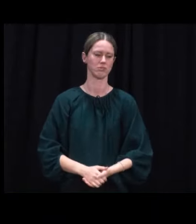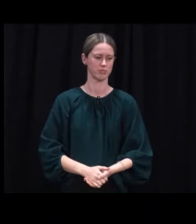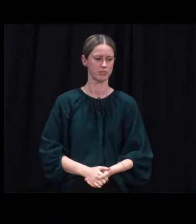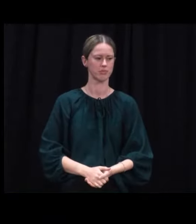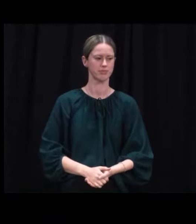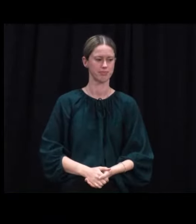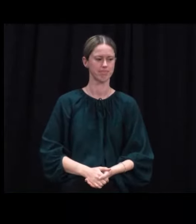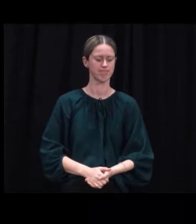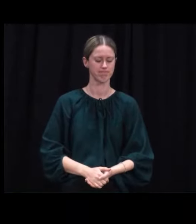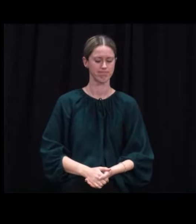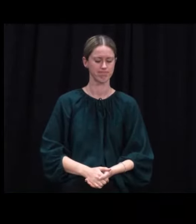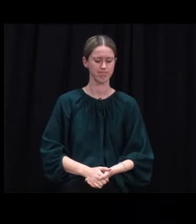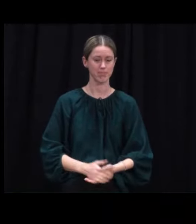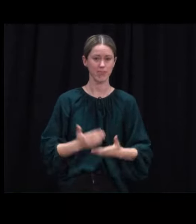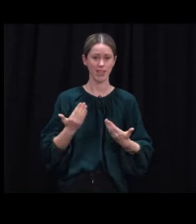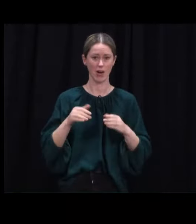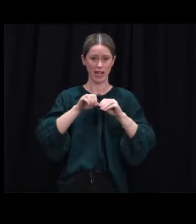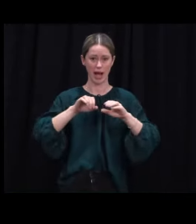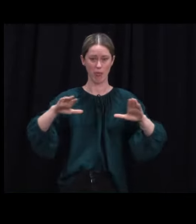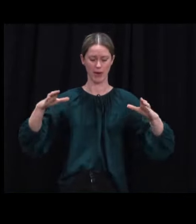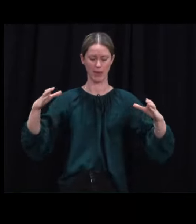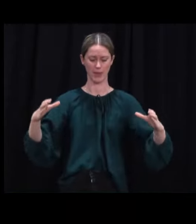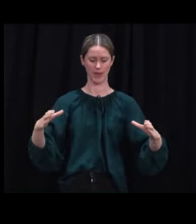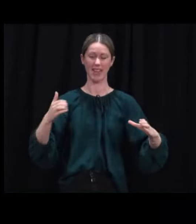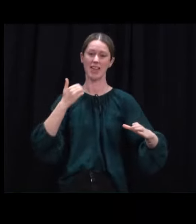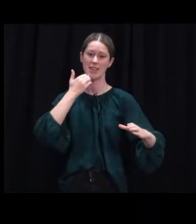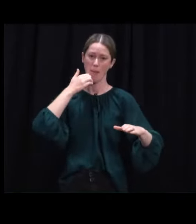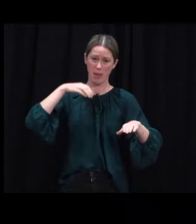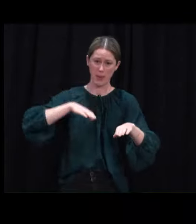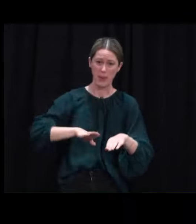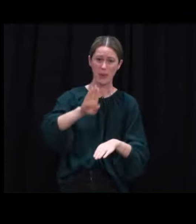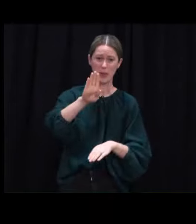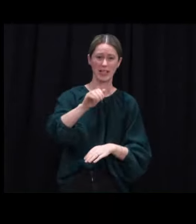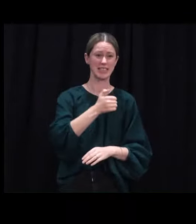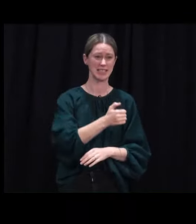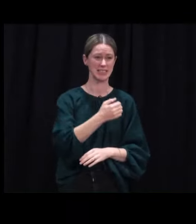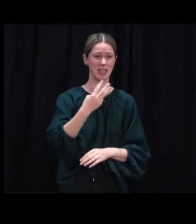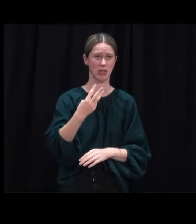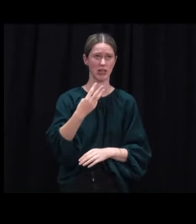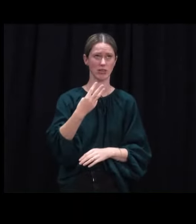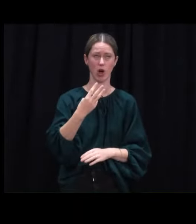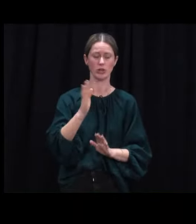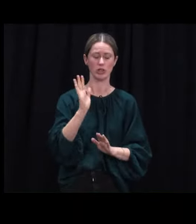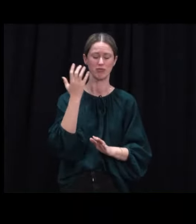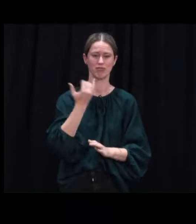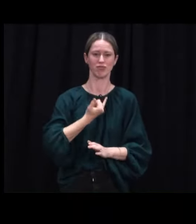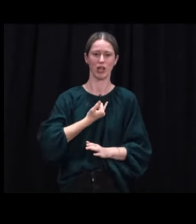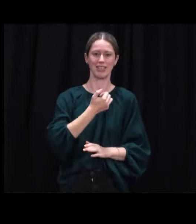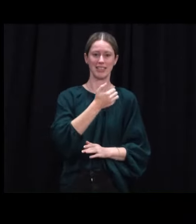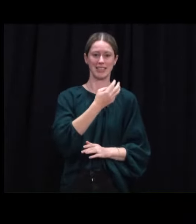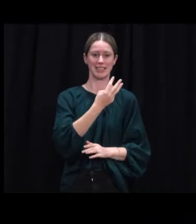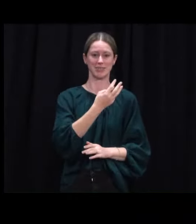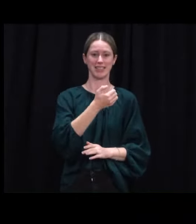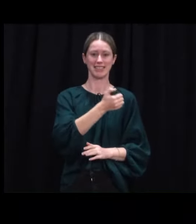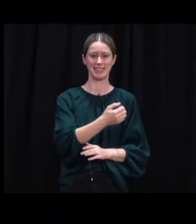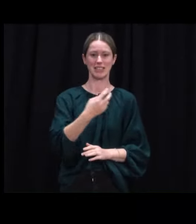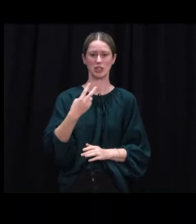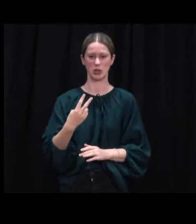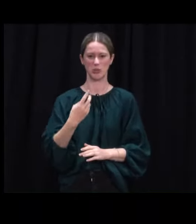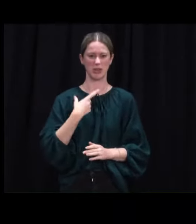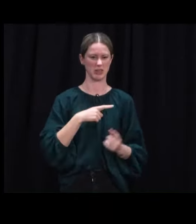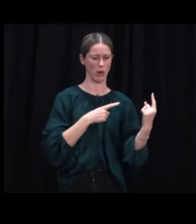So with our current outbreak, the numbers again have gone up to 63 today, or actually 62 with the outbreak, and